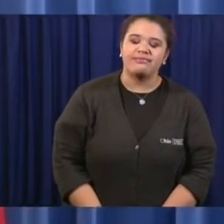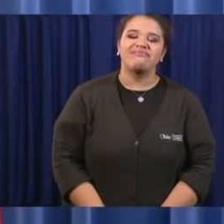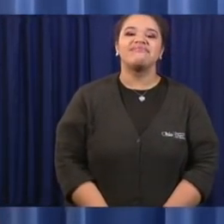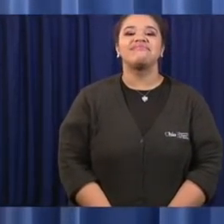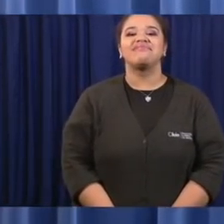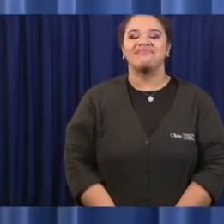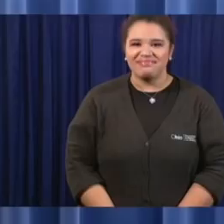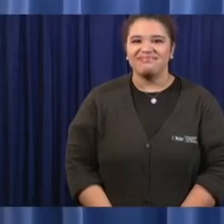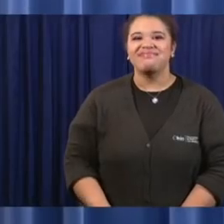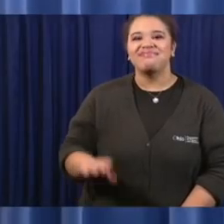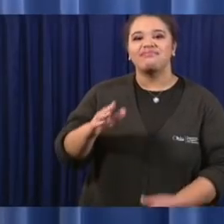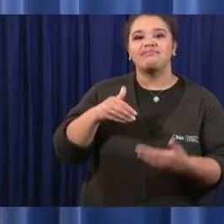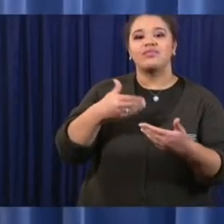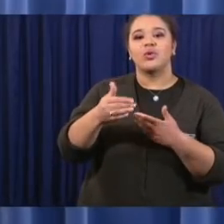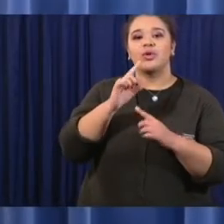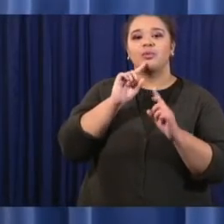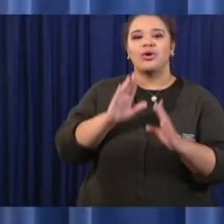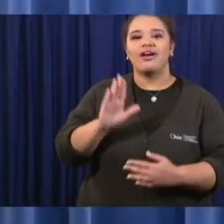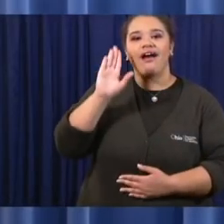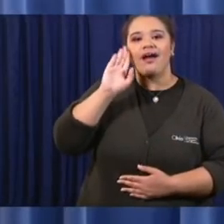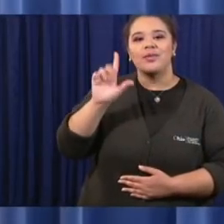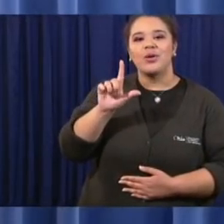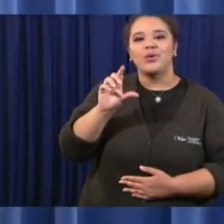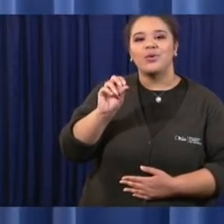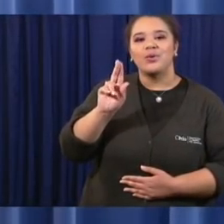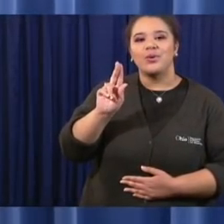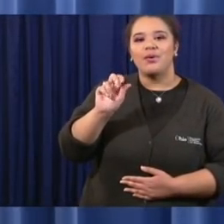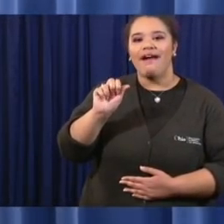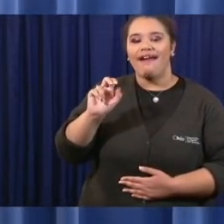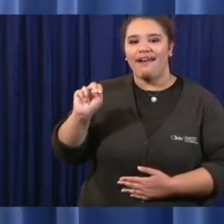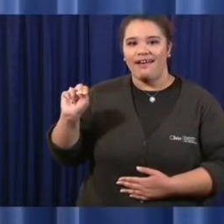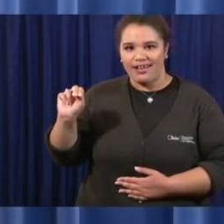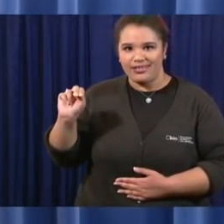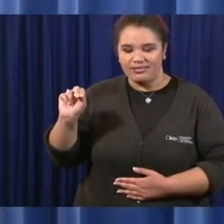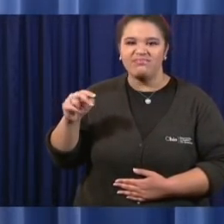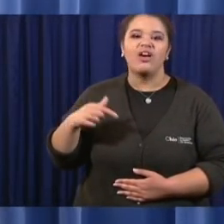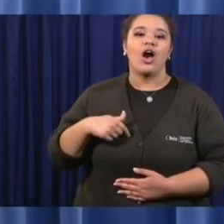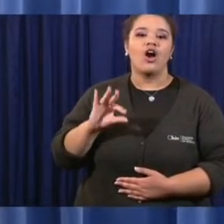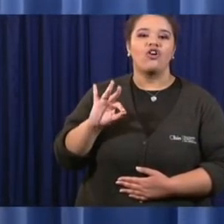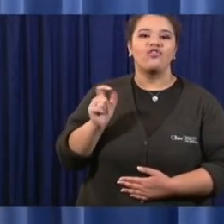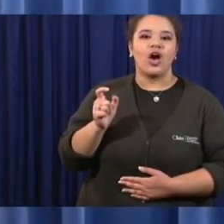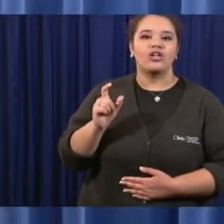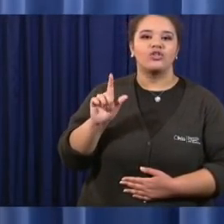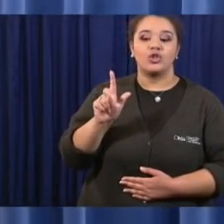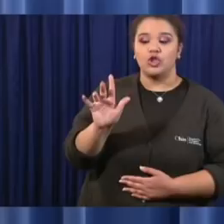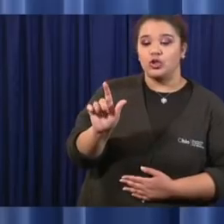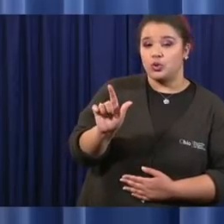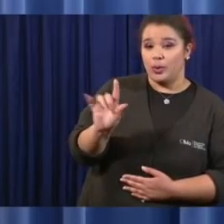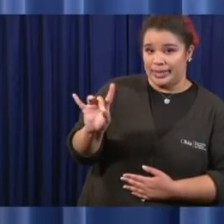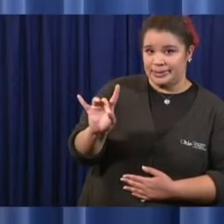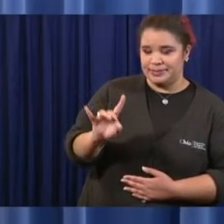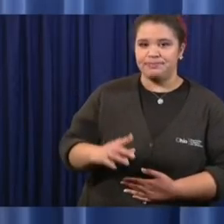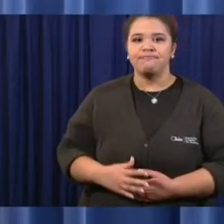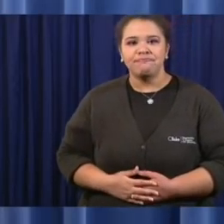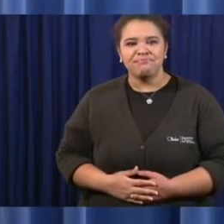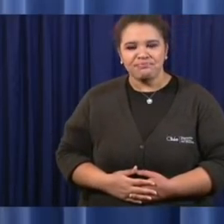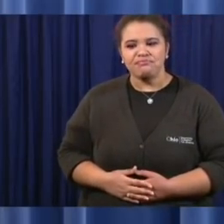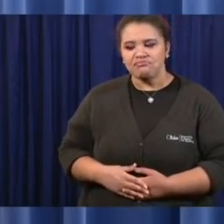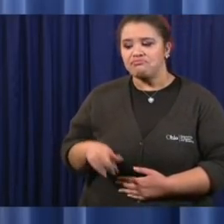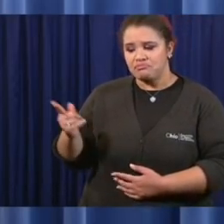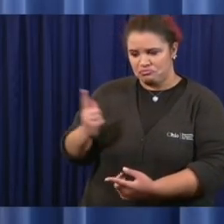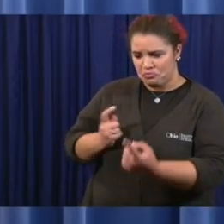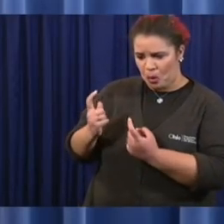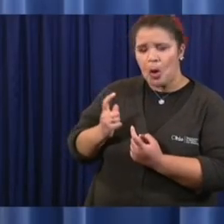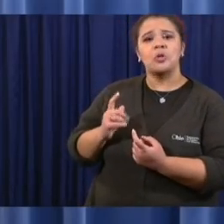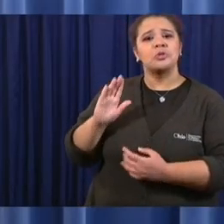Hi, from Lou Ann Stoya, ABC 6, Fox 28 Columbus. A couple of practical questions from viewers. We've